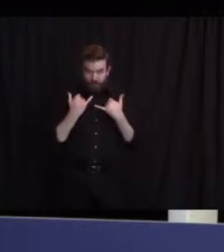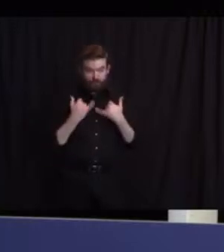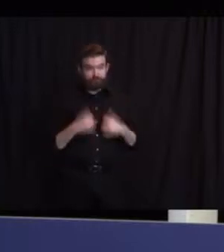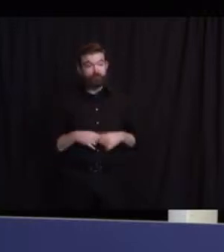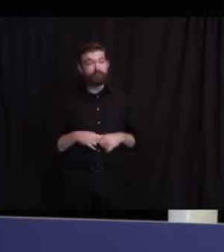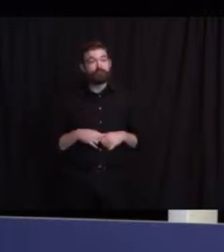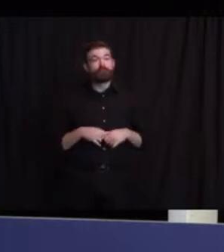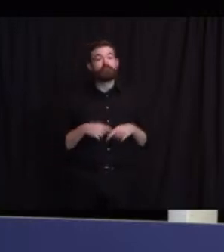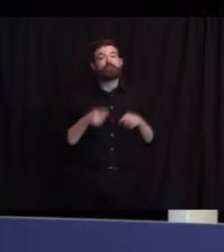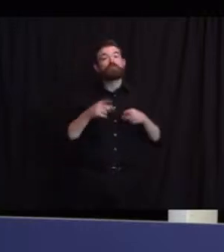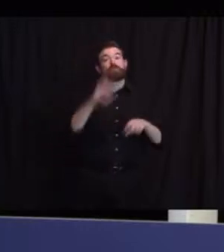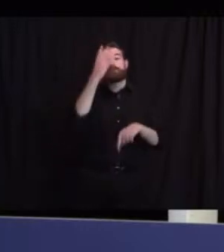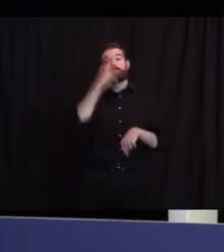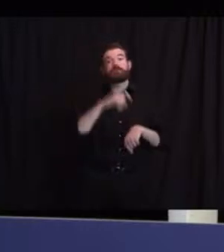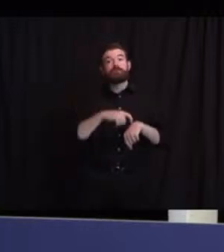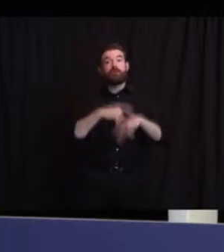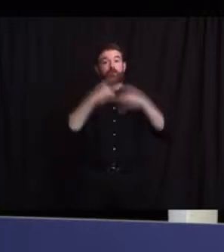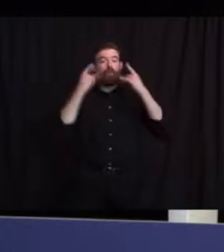certainly not safe.